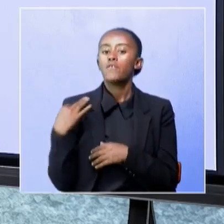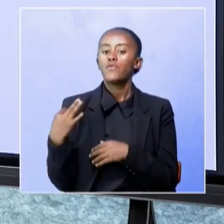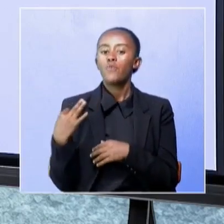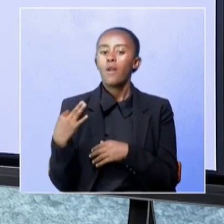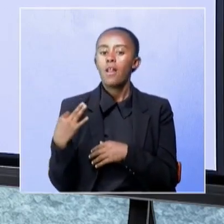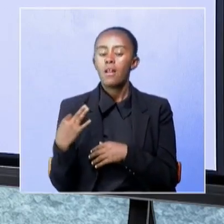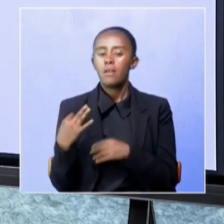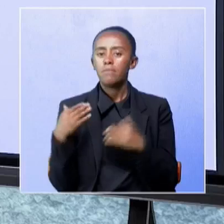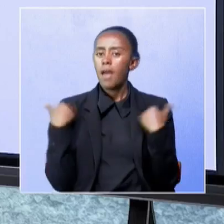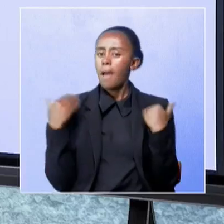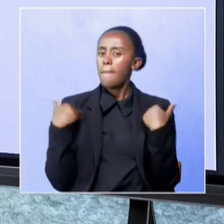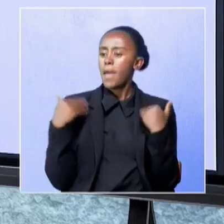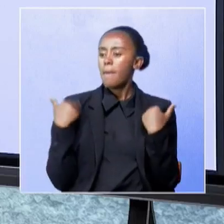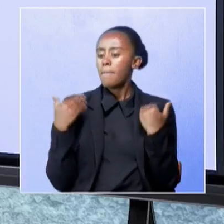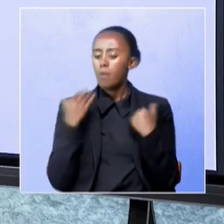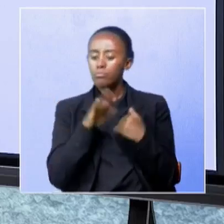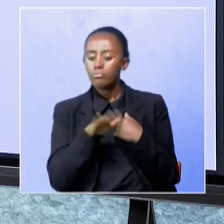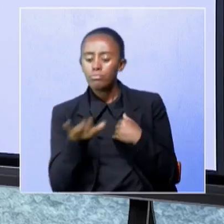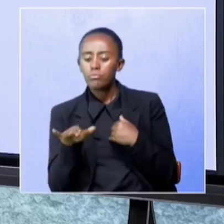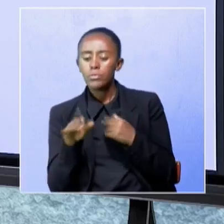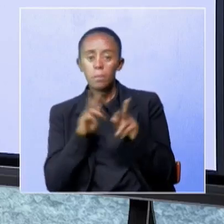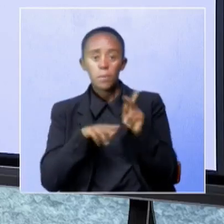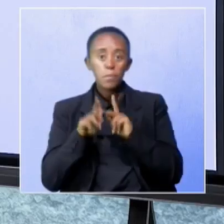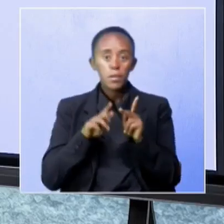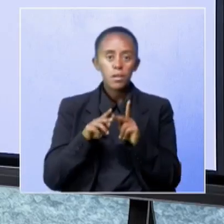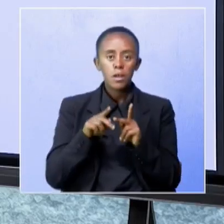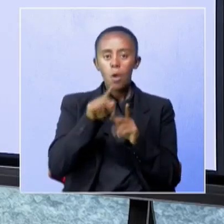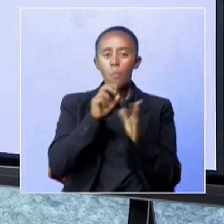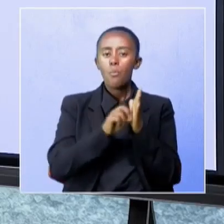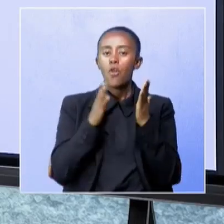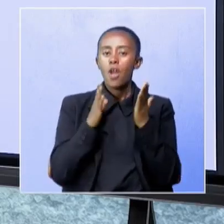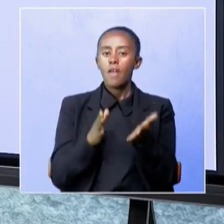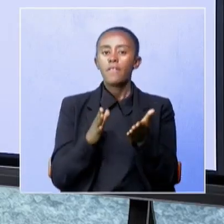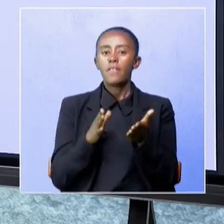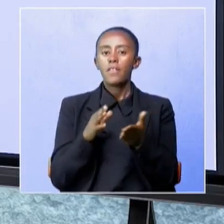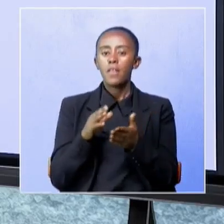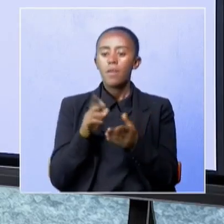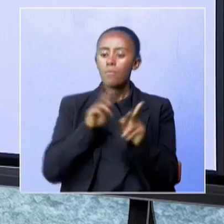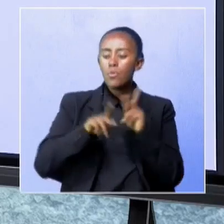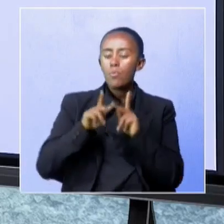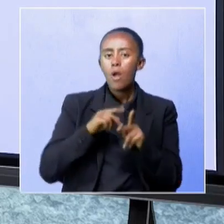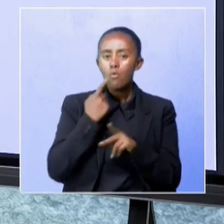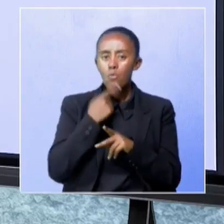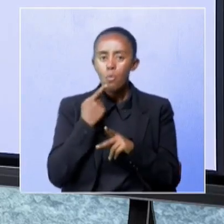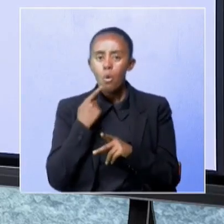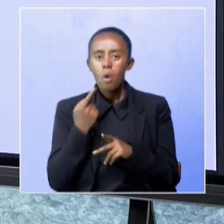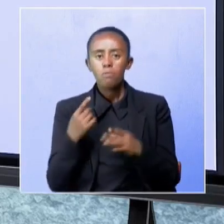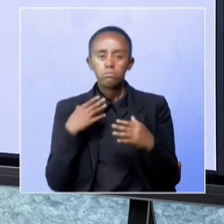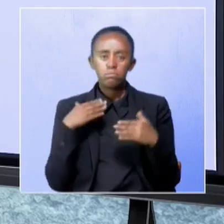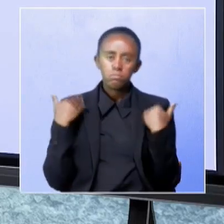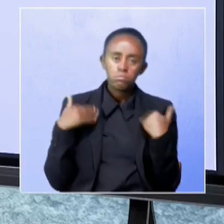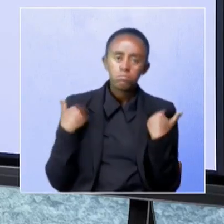who are happy, they are productive. People who are happy bring